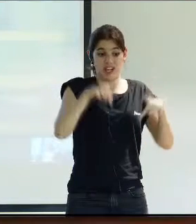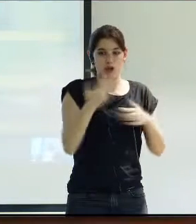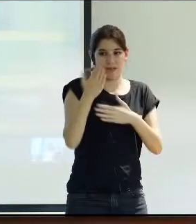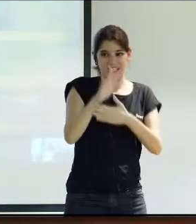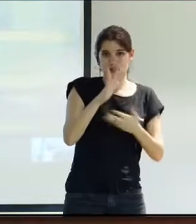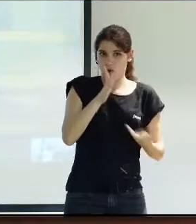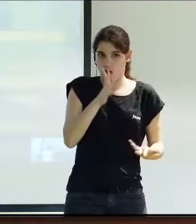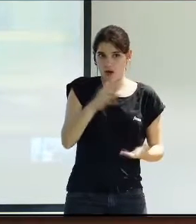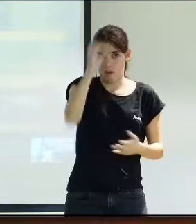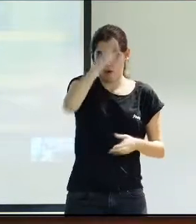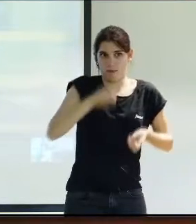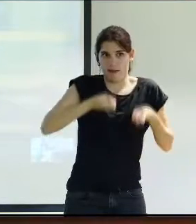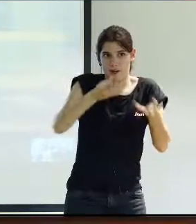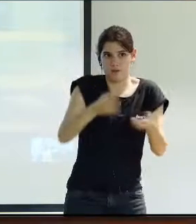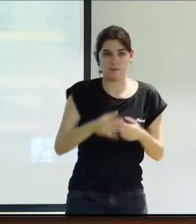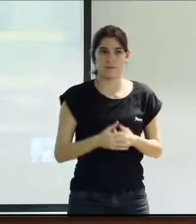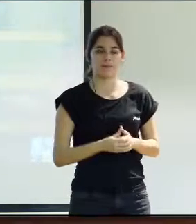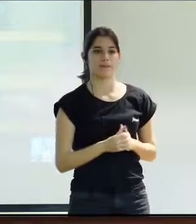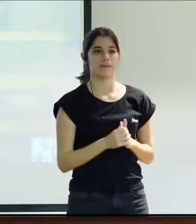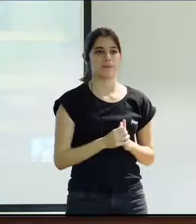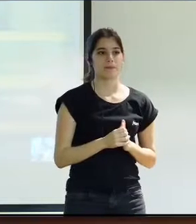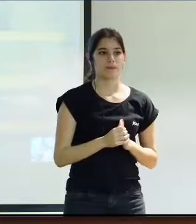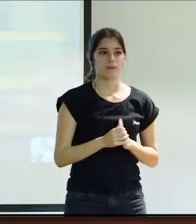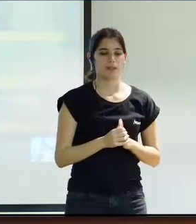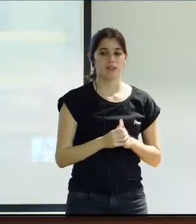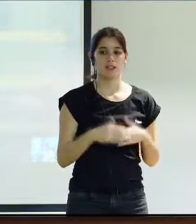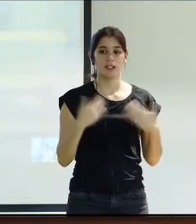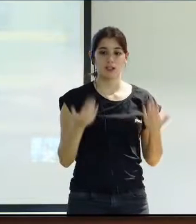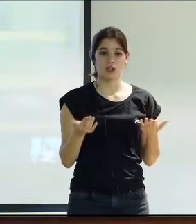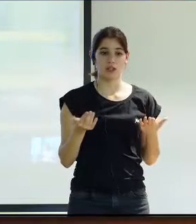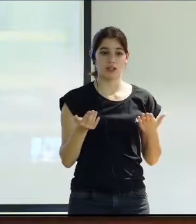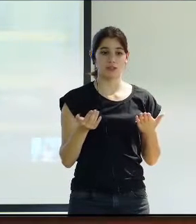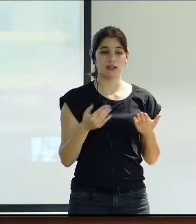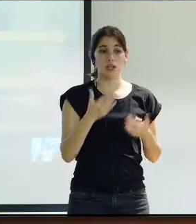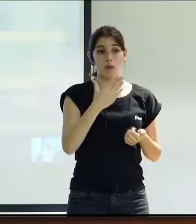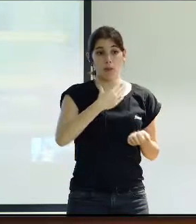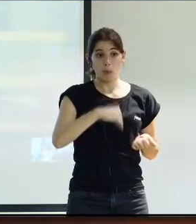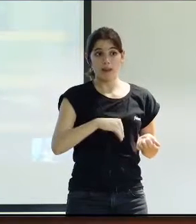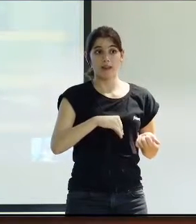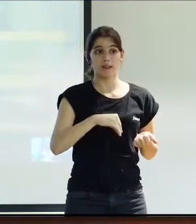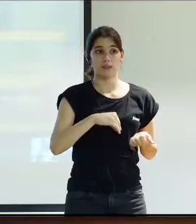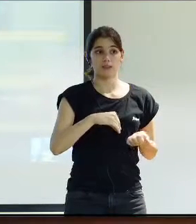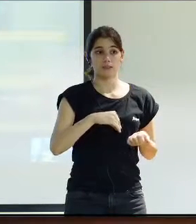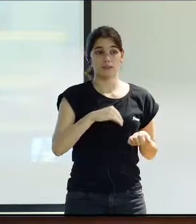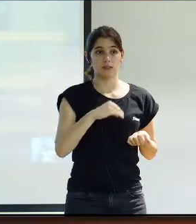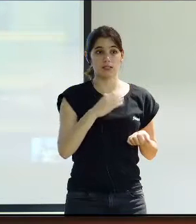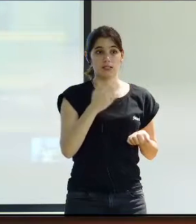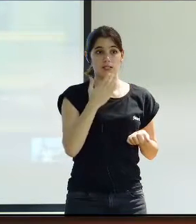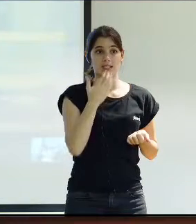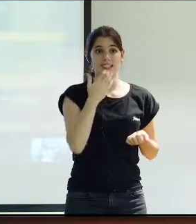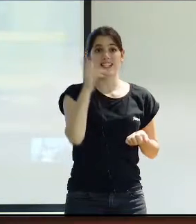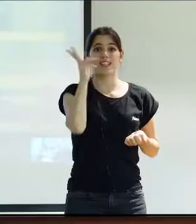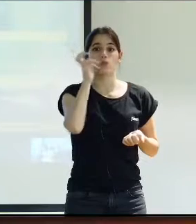interpretation slightly different from mine if you listen to others. But